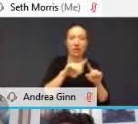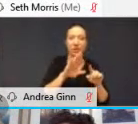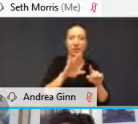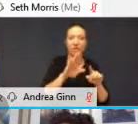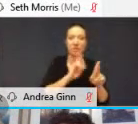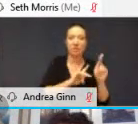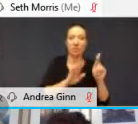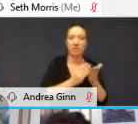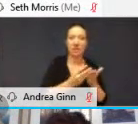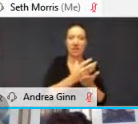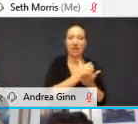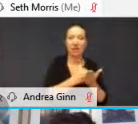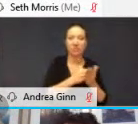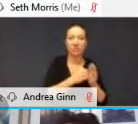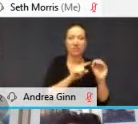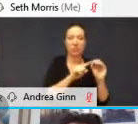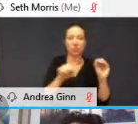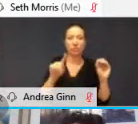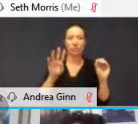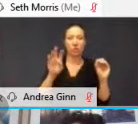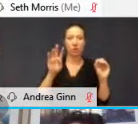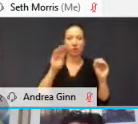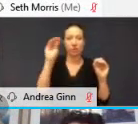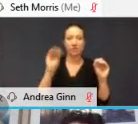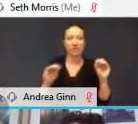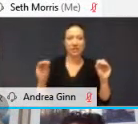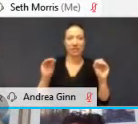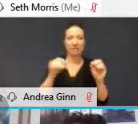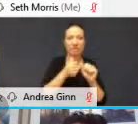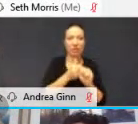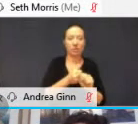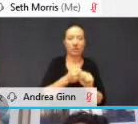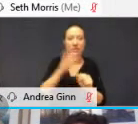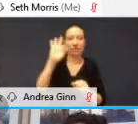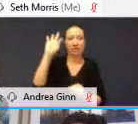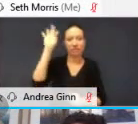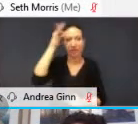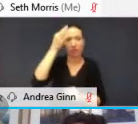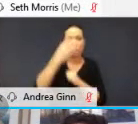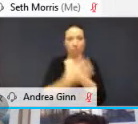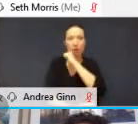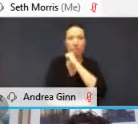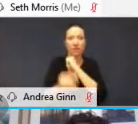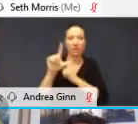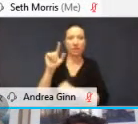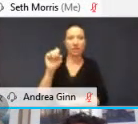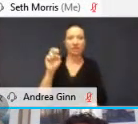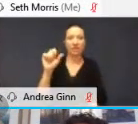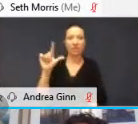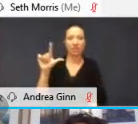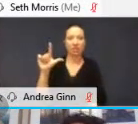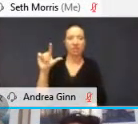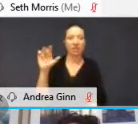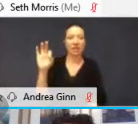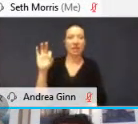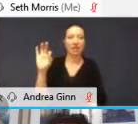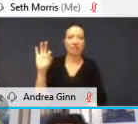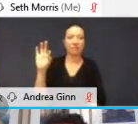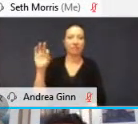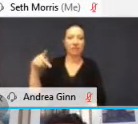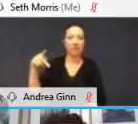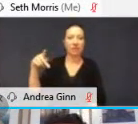poverty level. And as I mentioned earlier, the place where you go to get them is through our exchange marketplace.